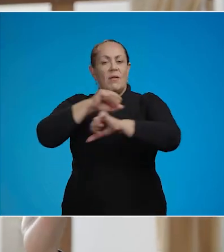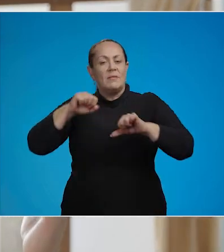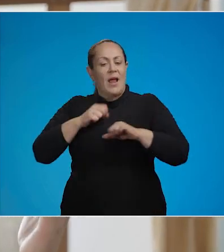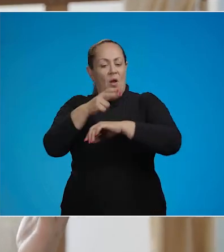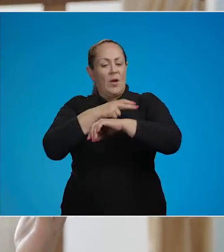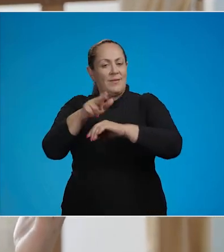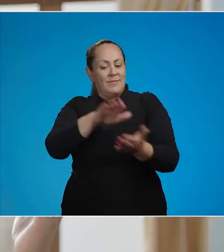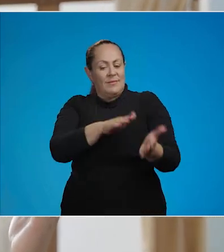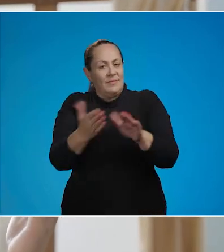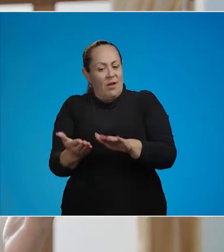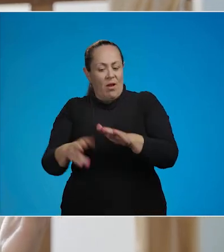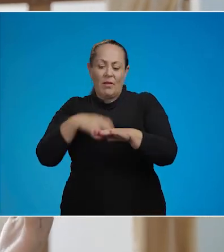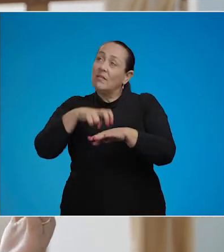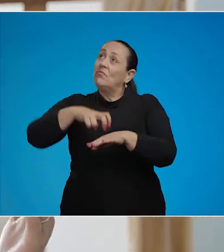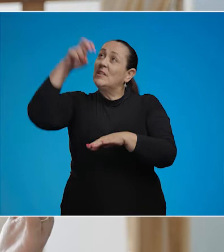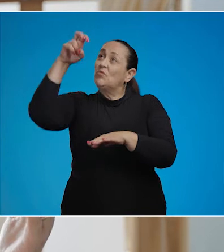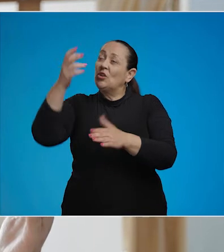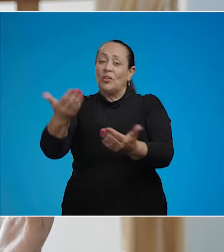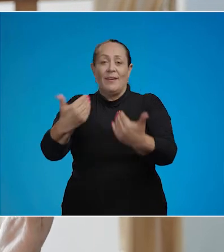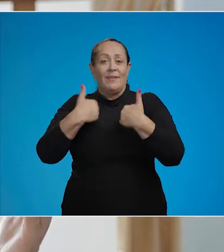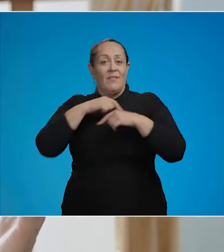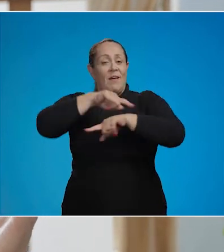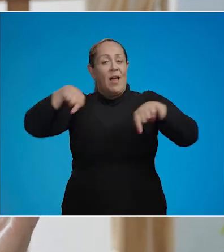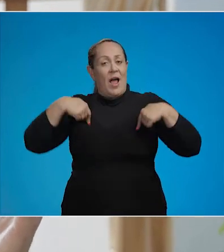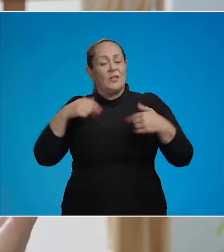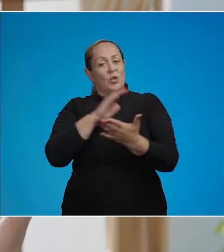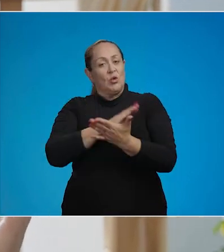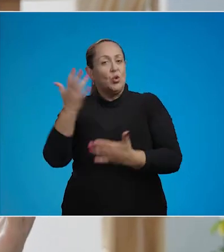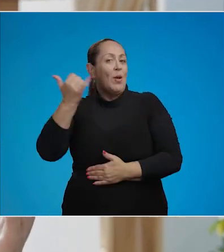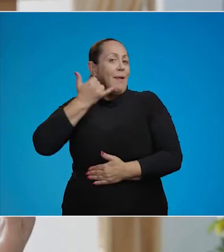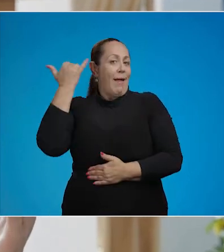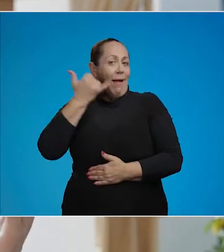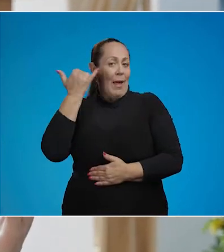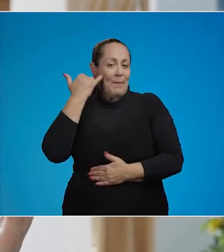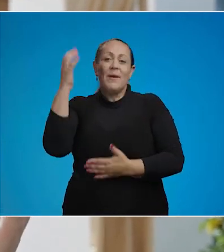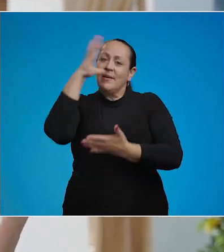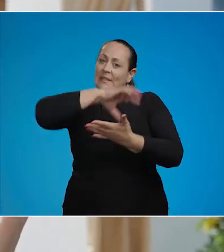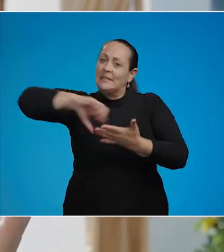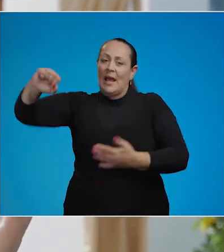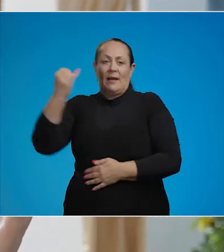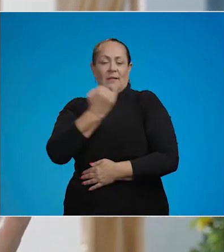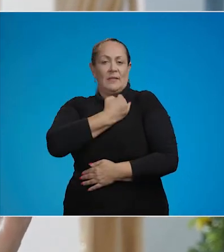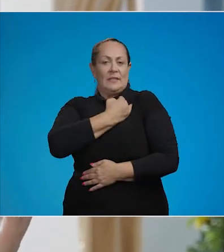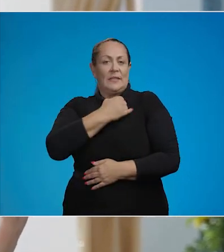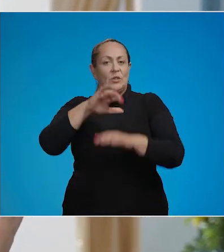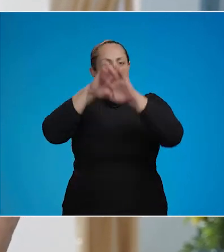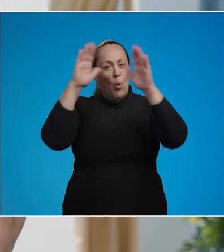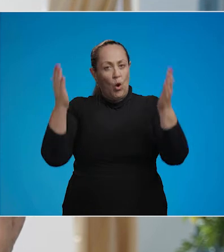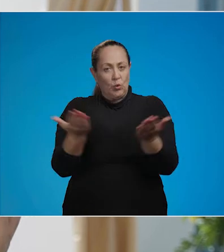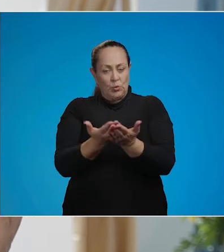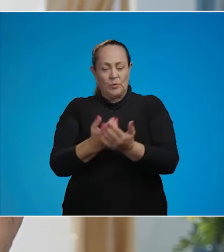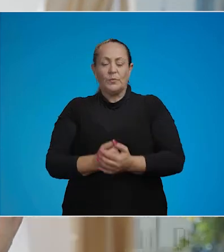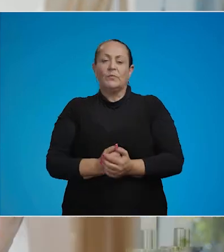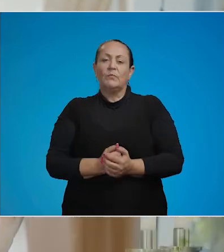Christ our Passover has been sacrificed for he is the true Lamb who has taken away the